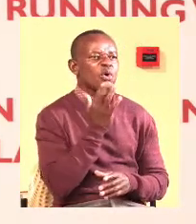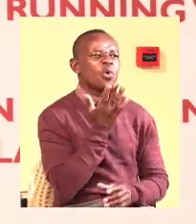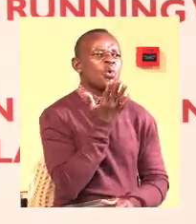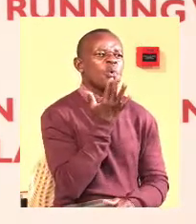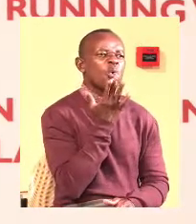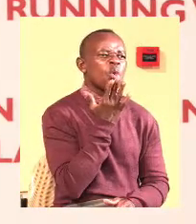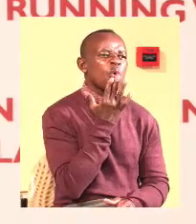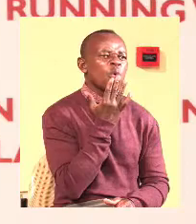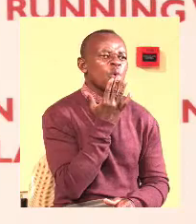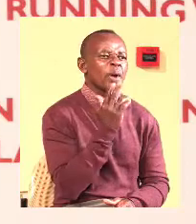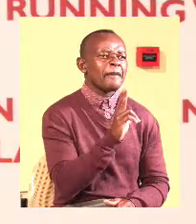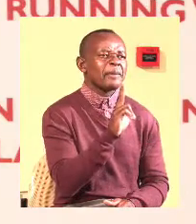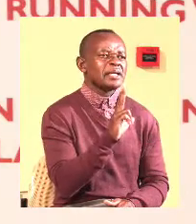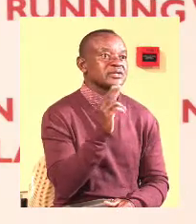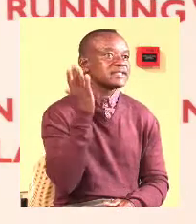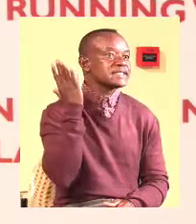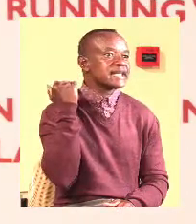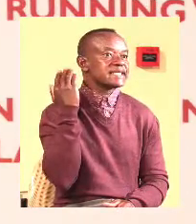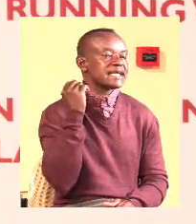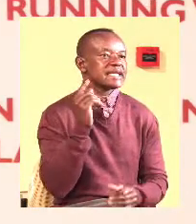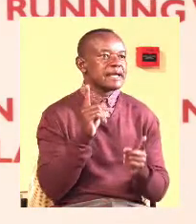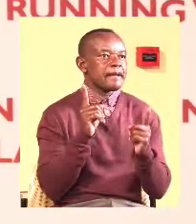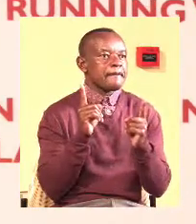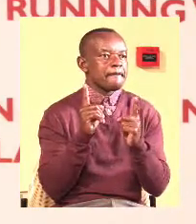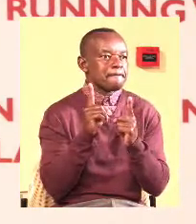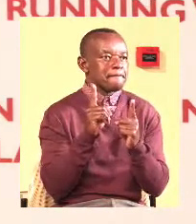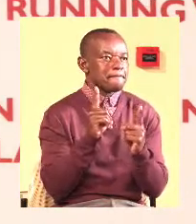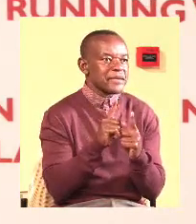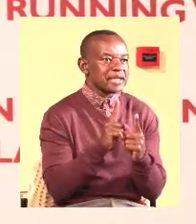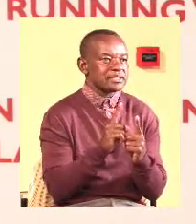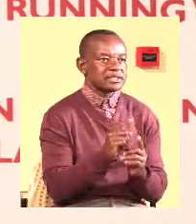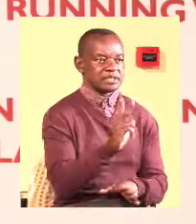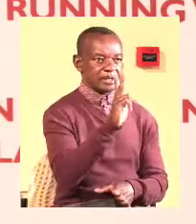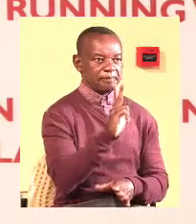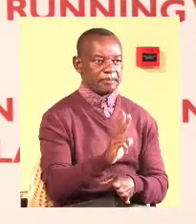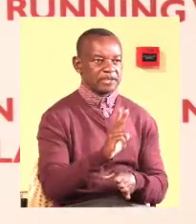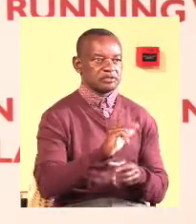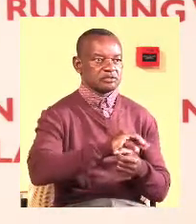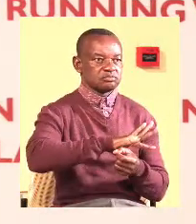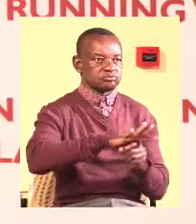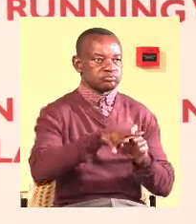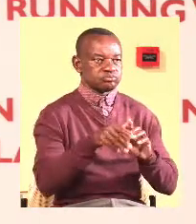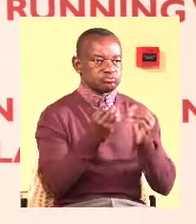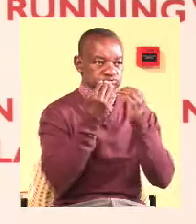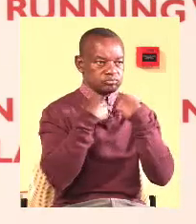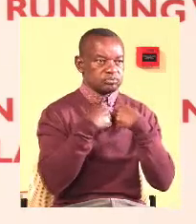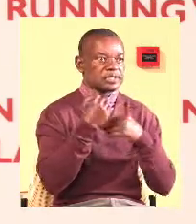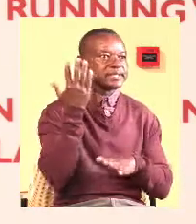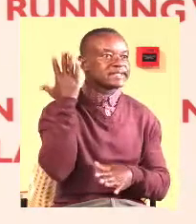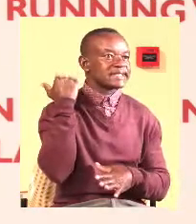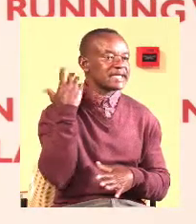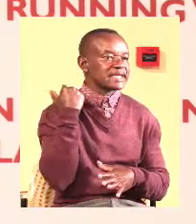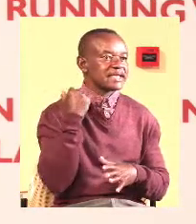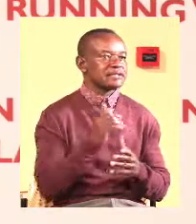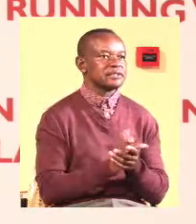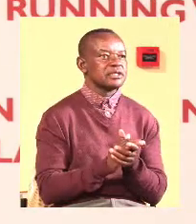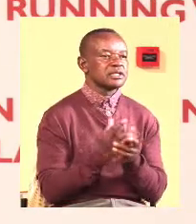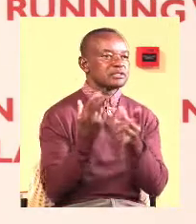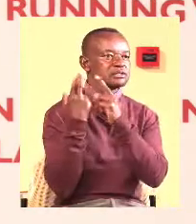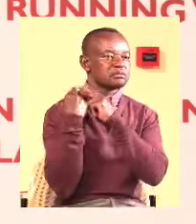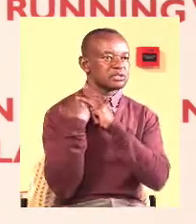with a confirmed case, because that is important for us to trace these people so that they can also, you